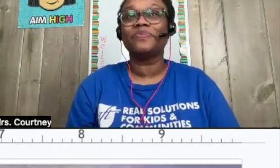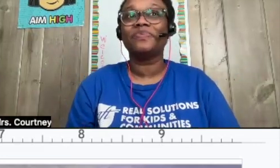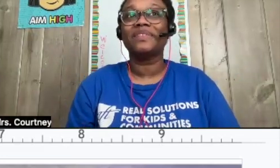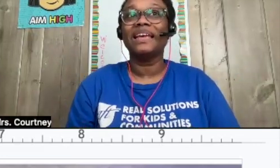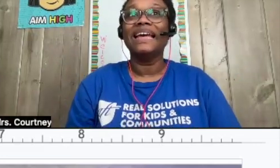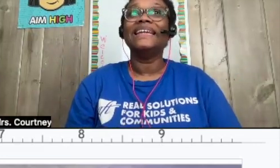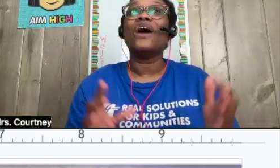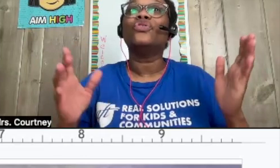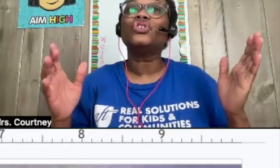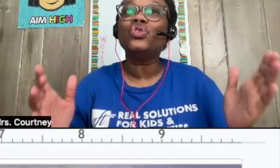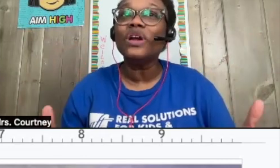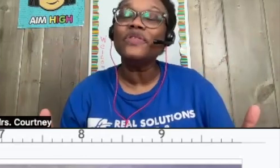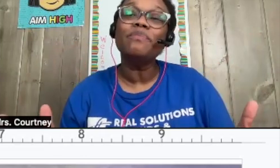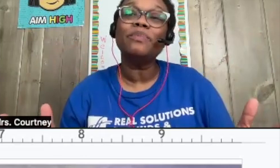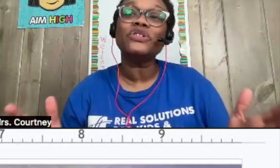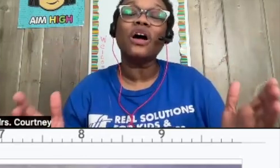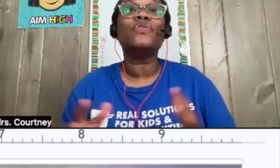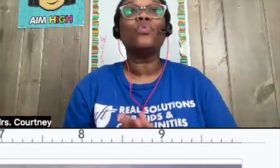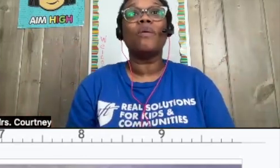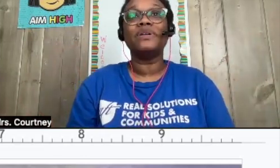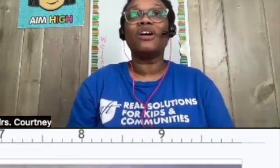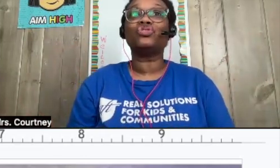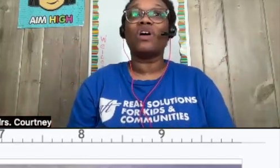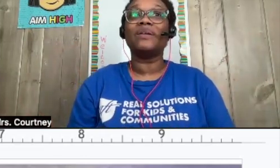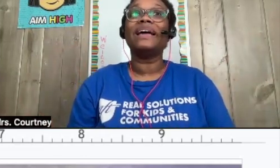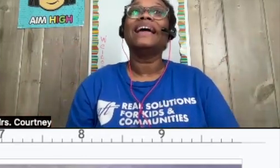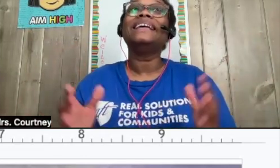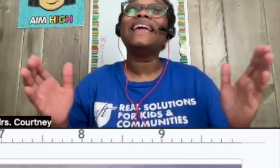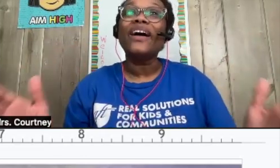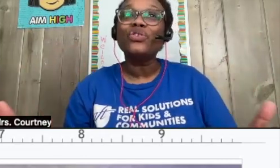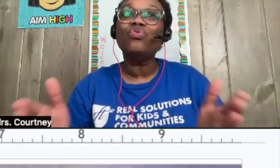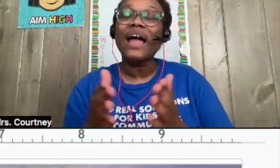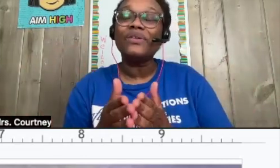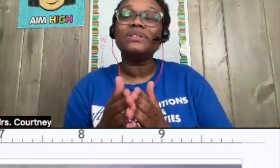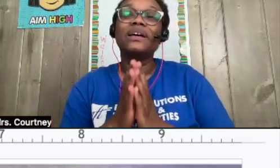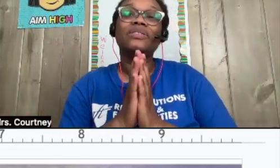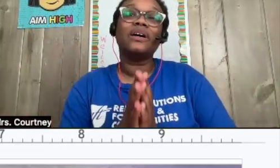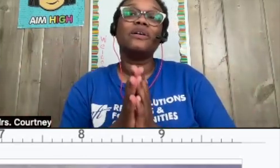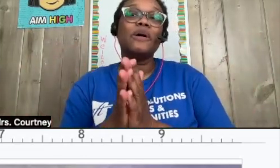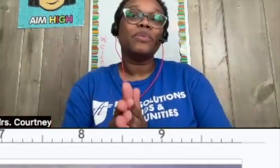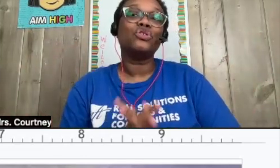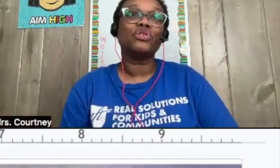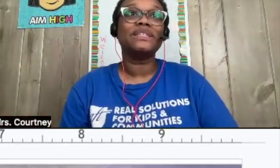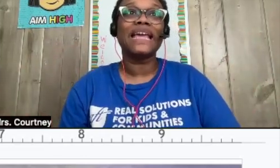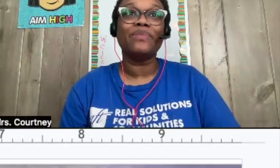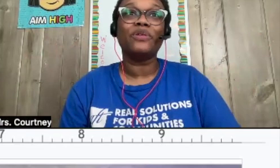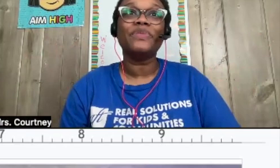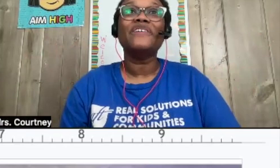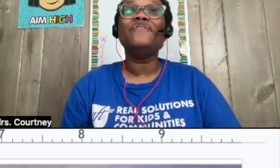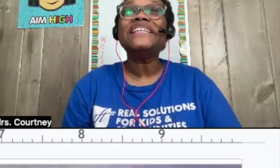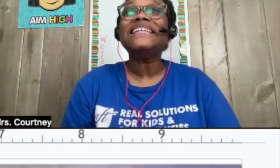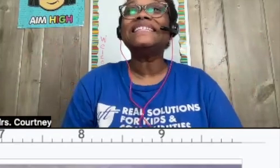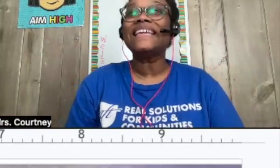feast. Now, the story of the members of the Wampanoag tribe gathered around the Pilgrims'